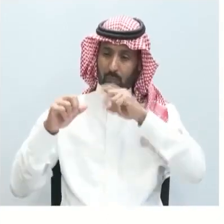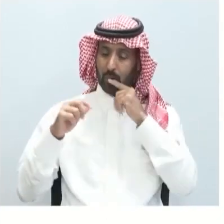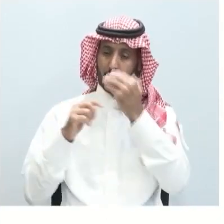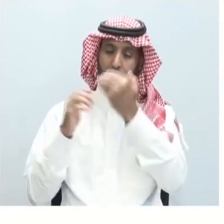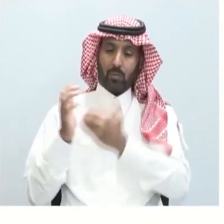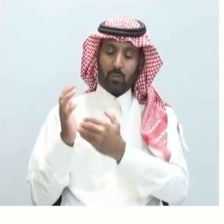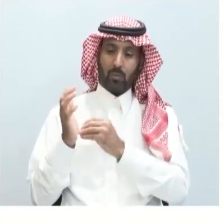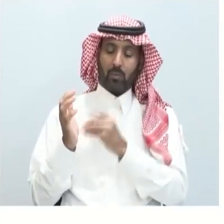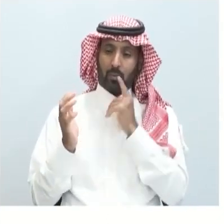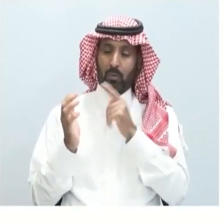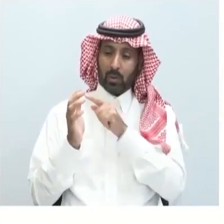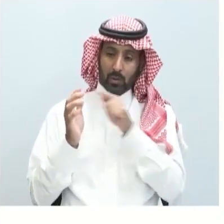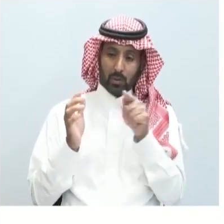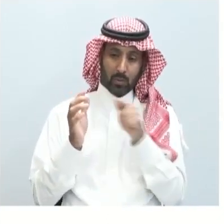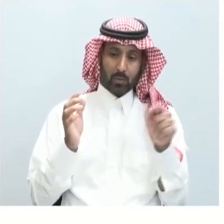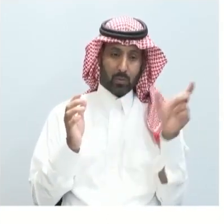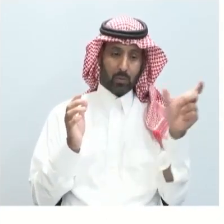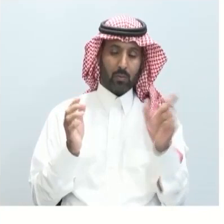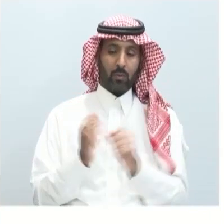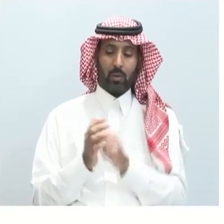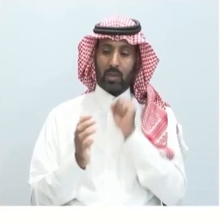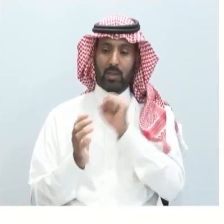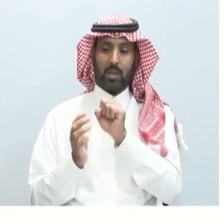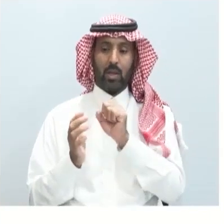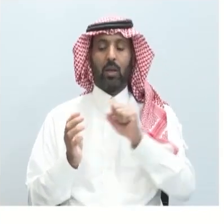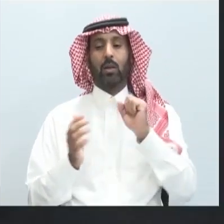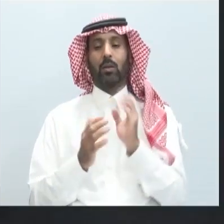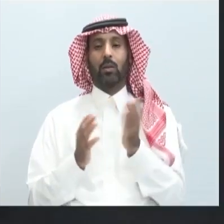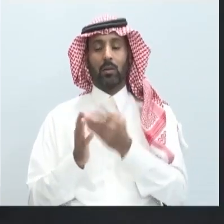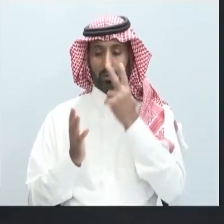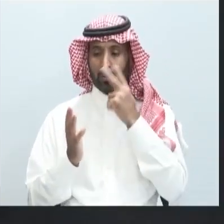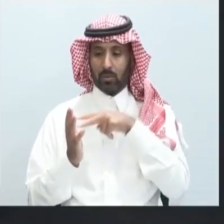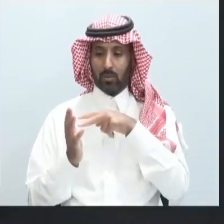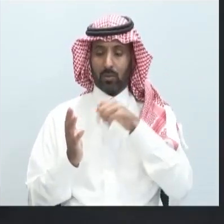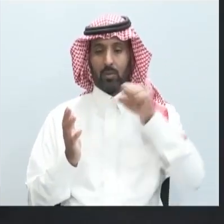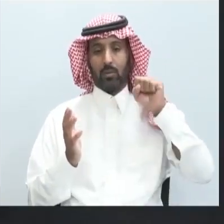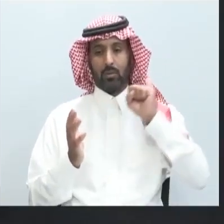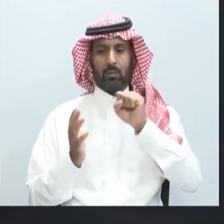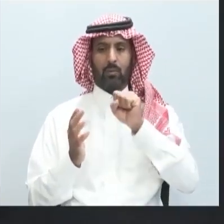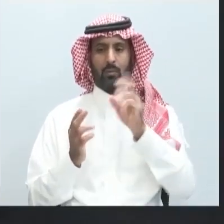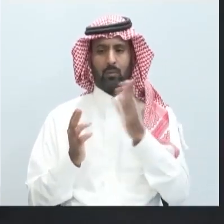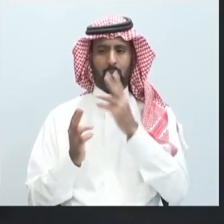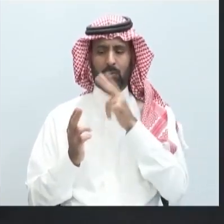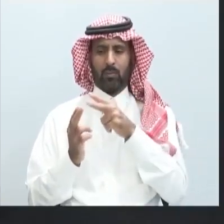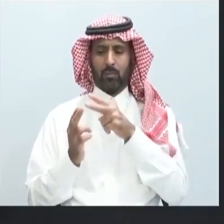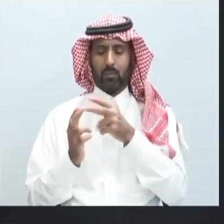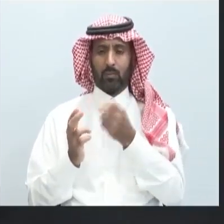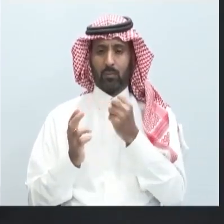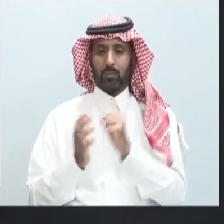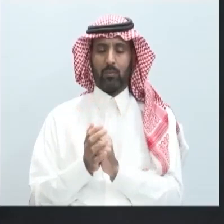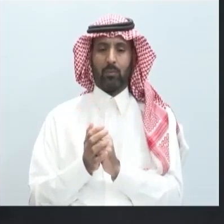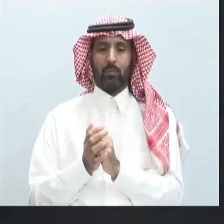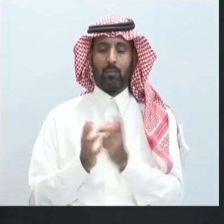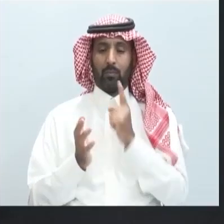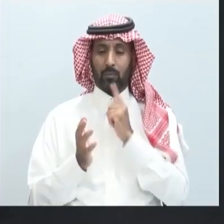article, look at the underlined word here, the word special. Scan the article, look for the word special, then you will find your answer.